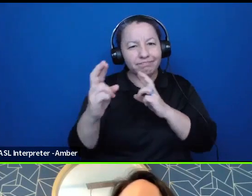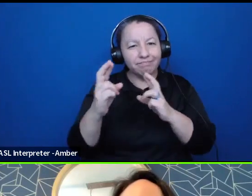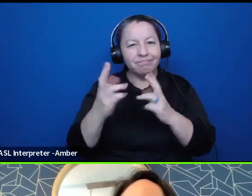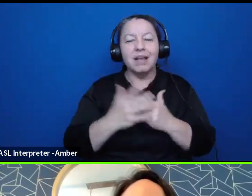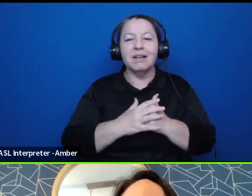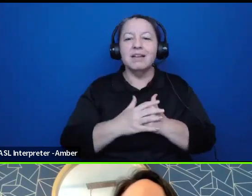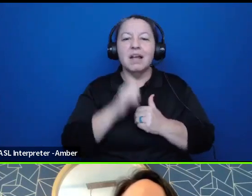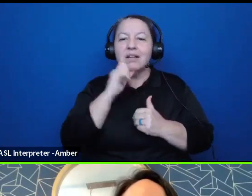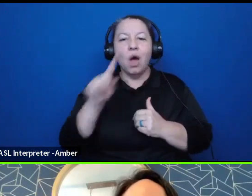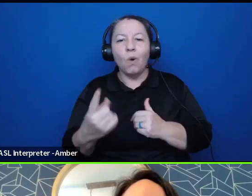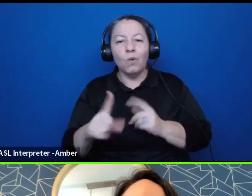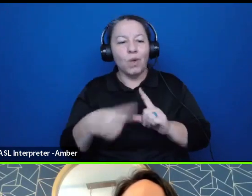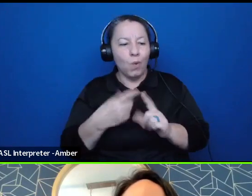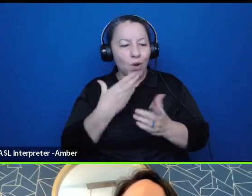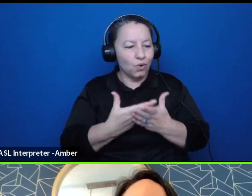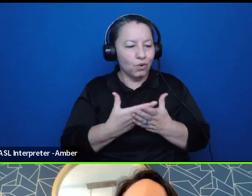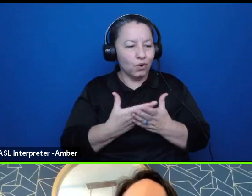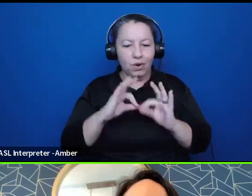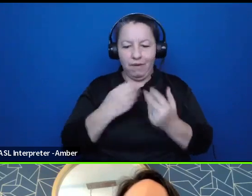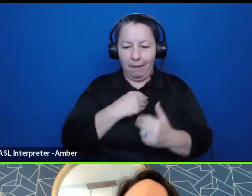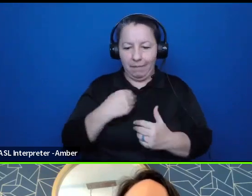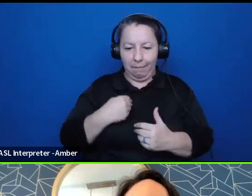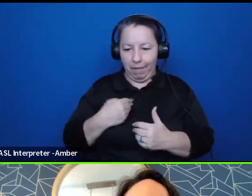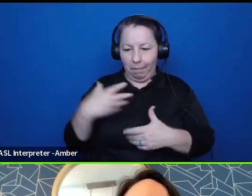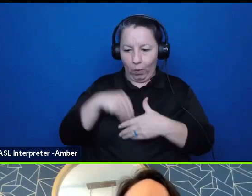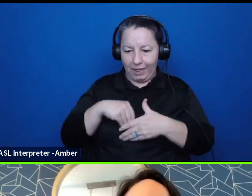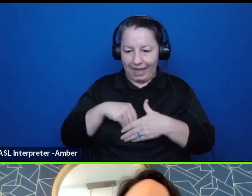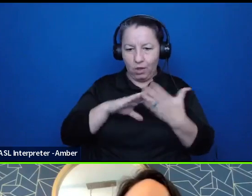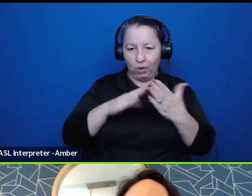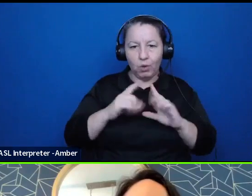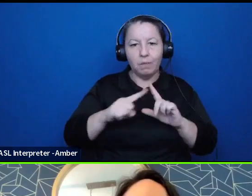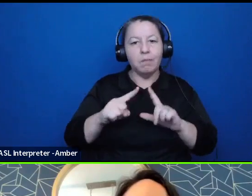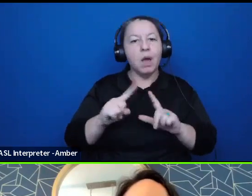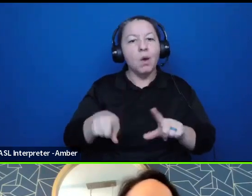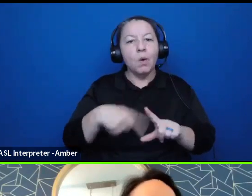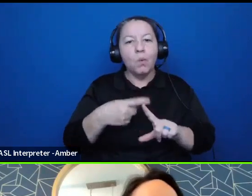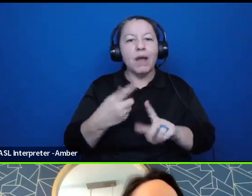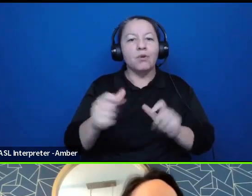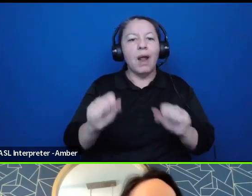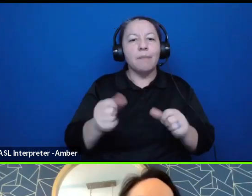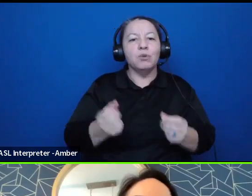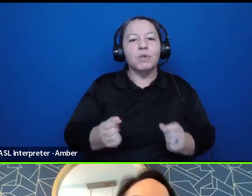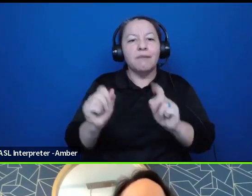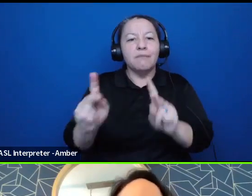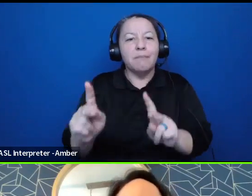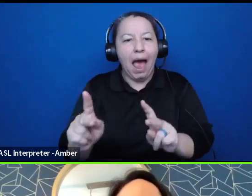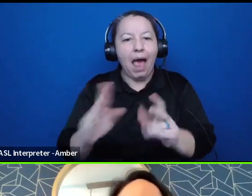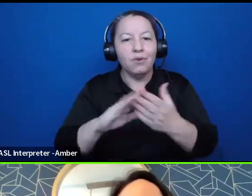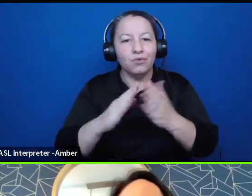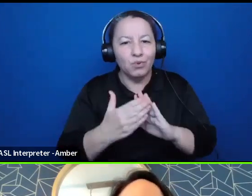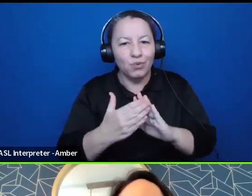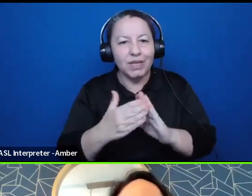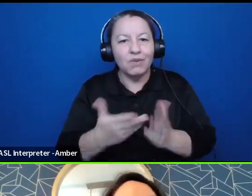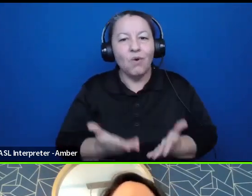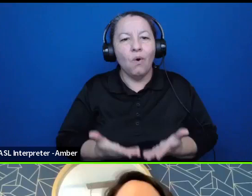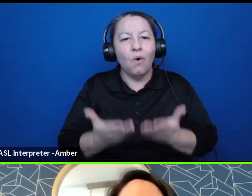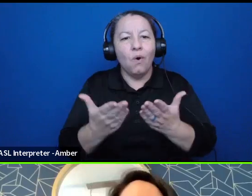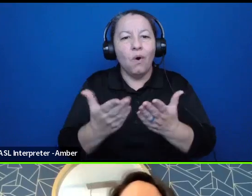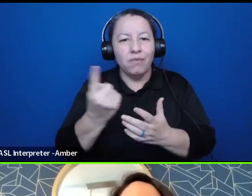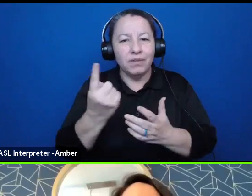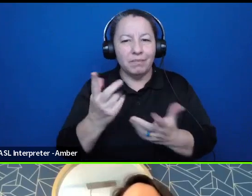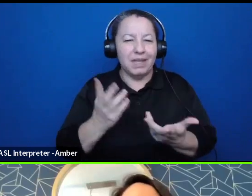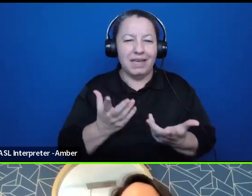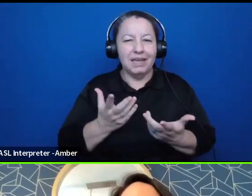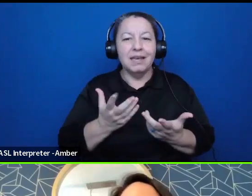a good relative, it's also about giving back and not only taking, right? Like, and it's about offering something if you're asking